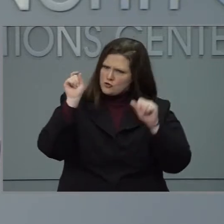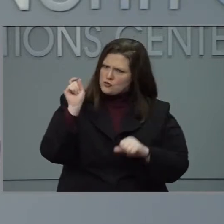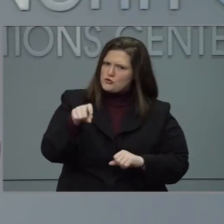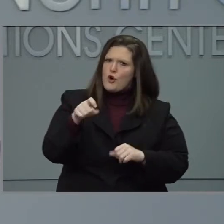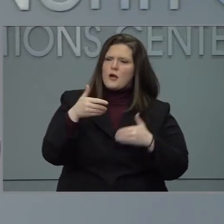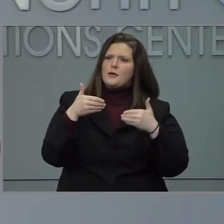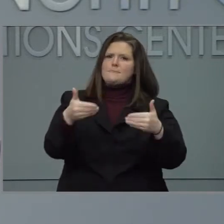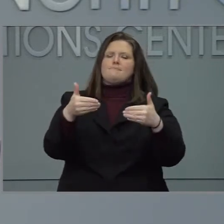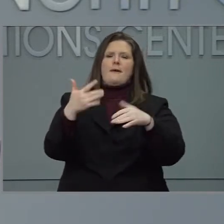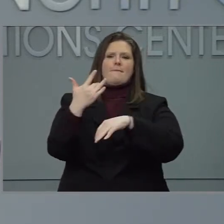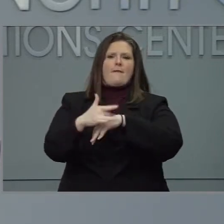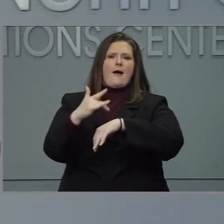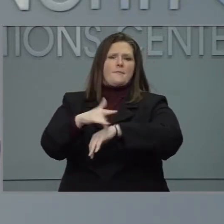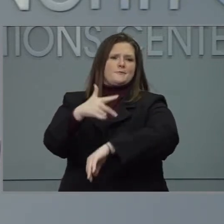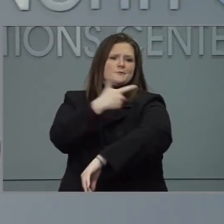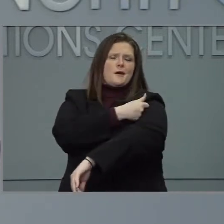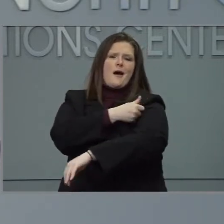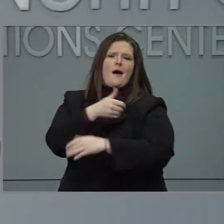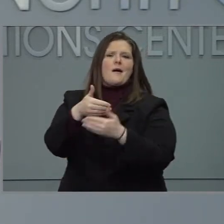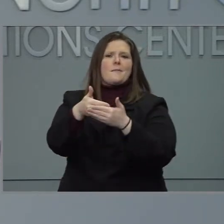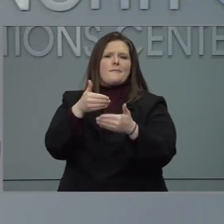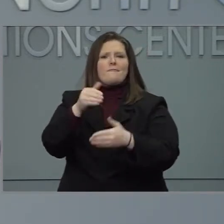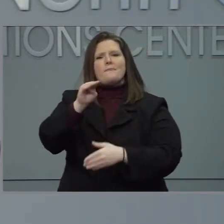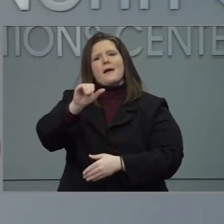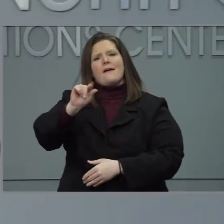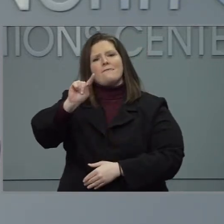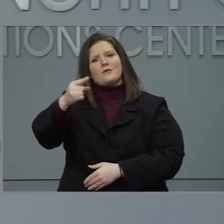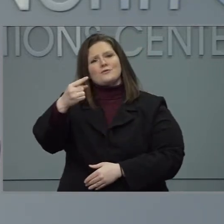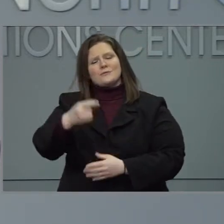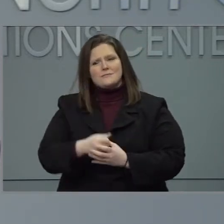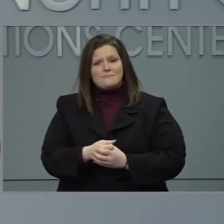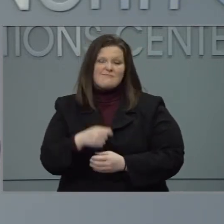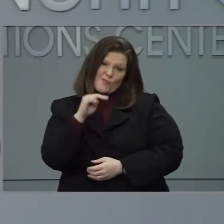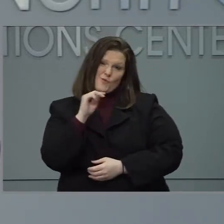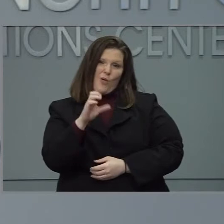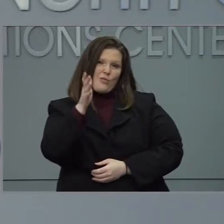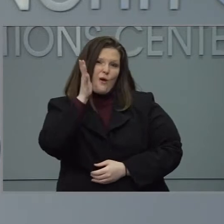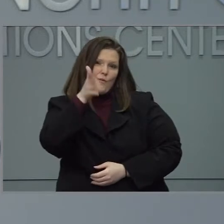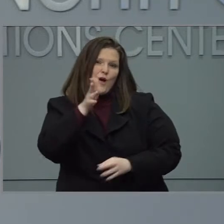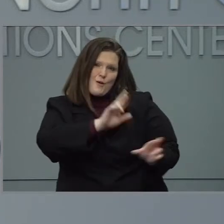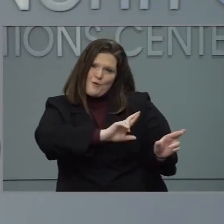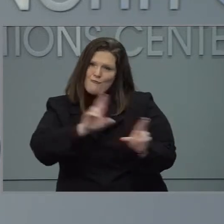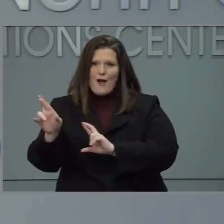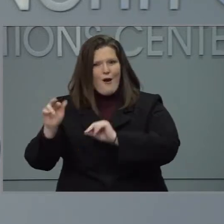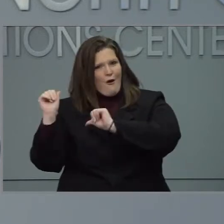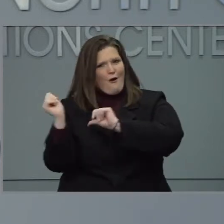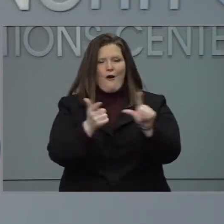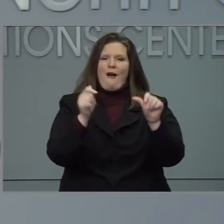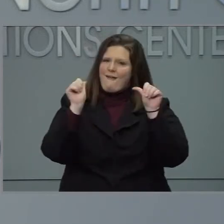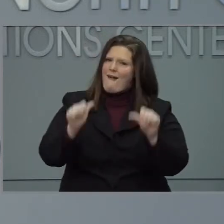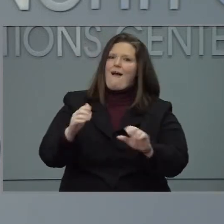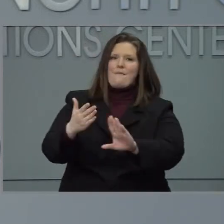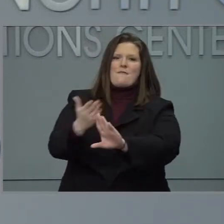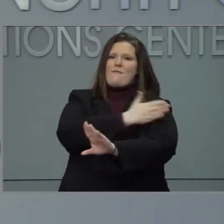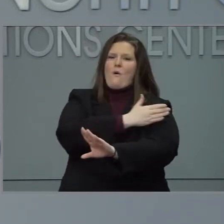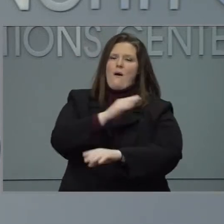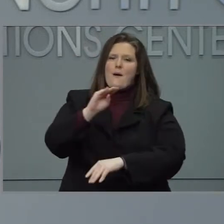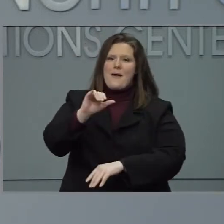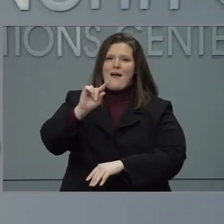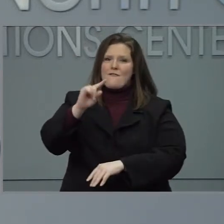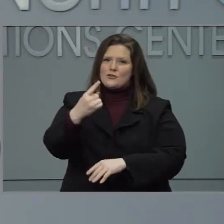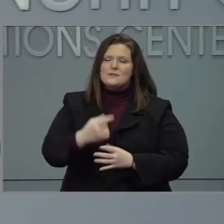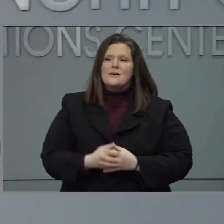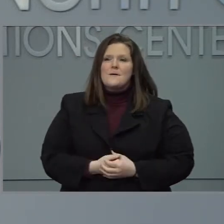challenge, thanks to our vaccine team's planning, increased supply we expect to receive, and the hard work of